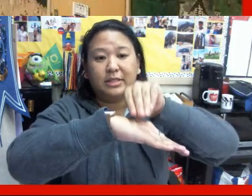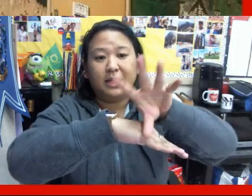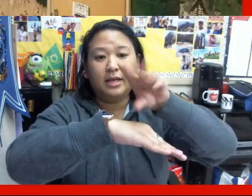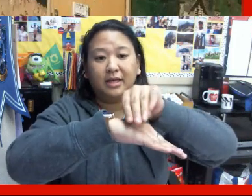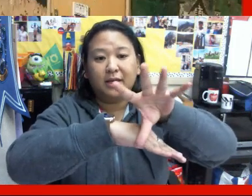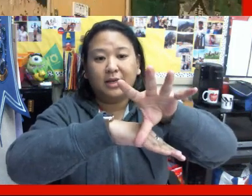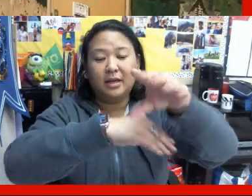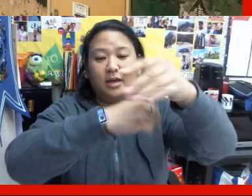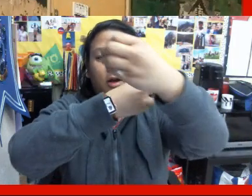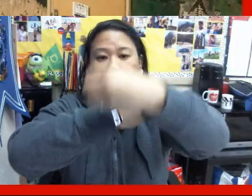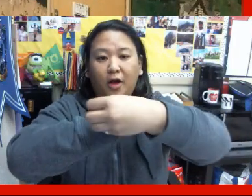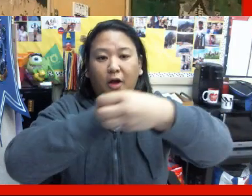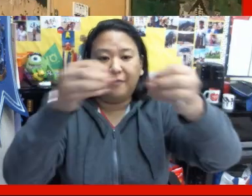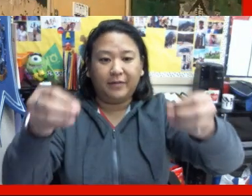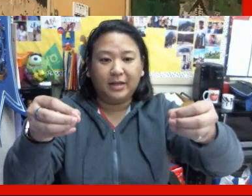Counseling